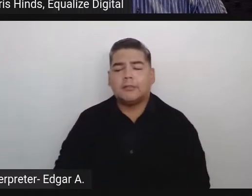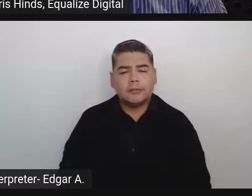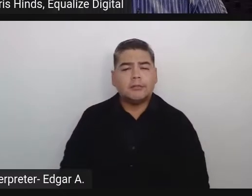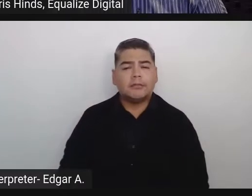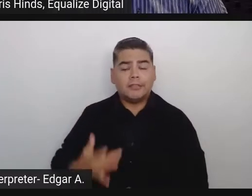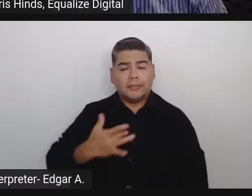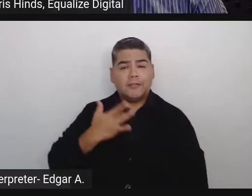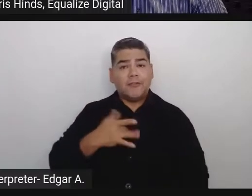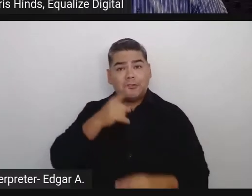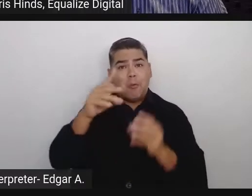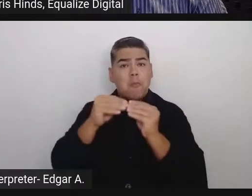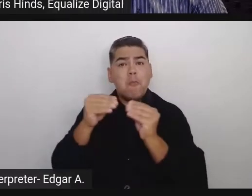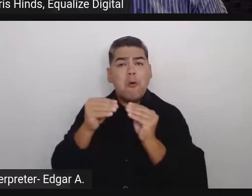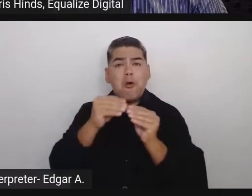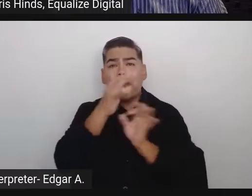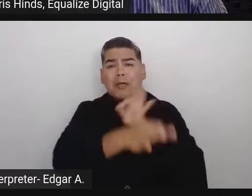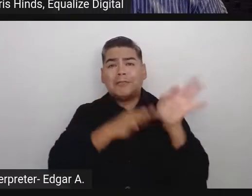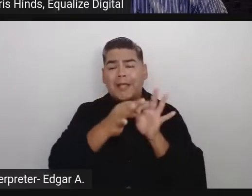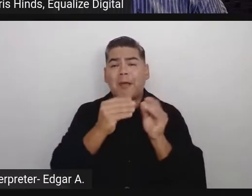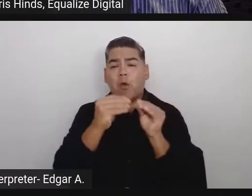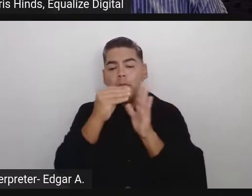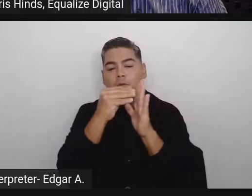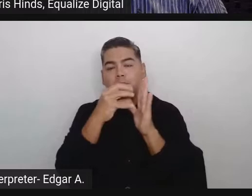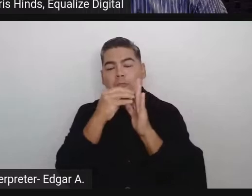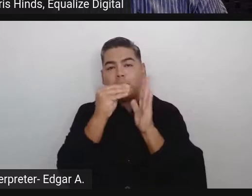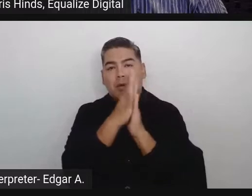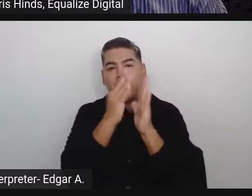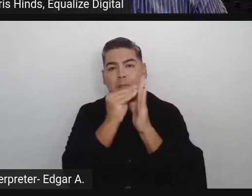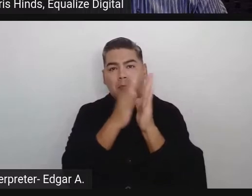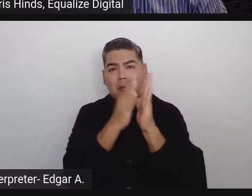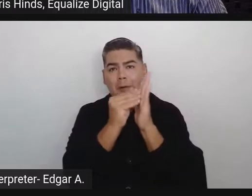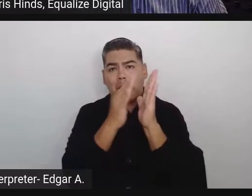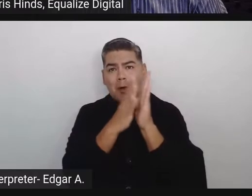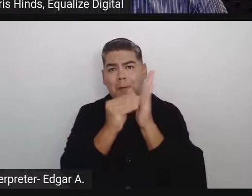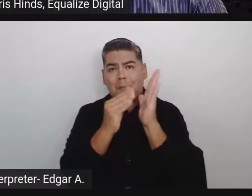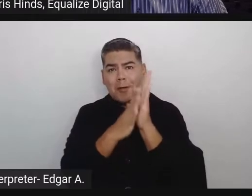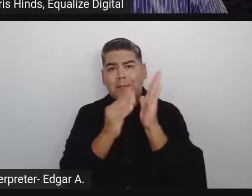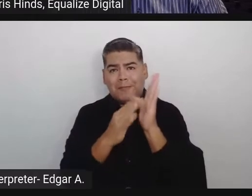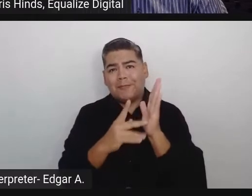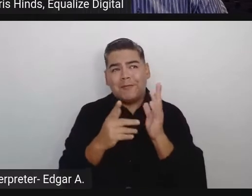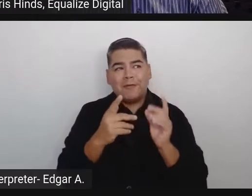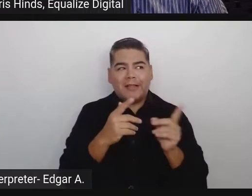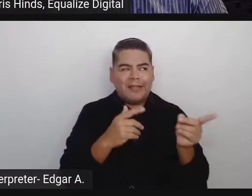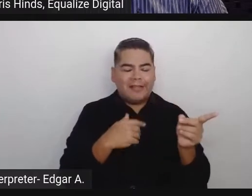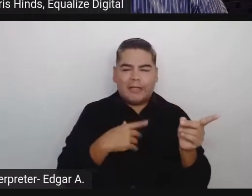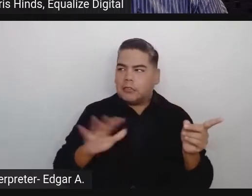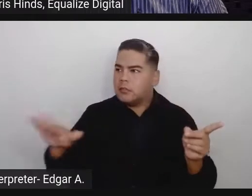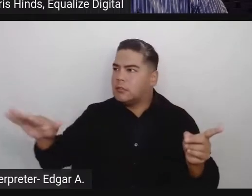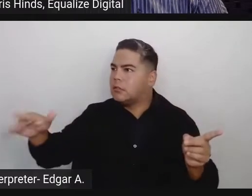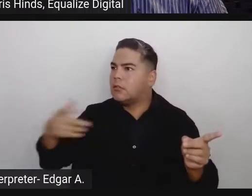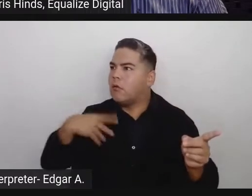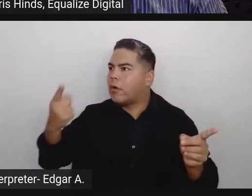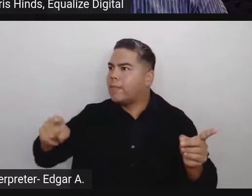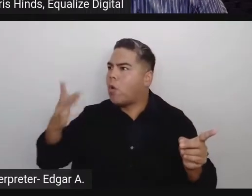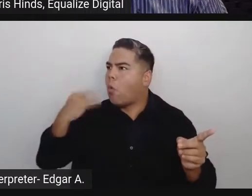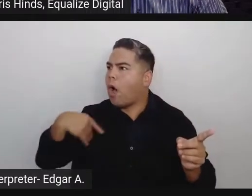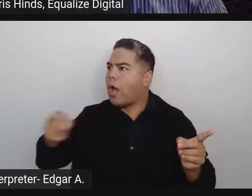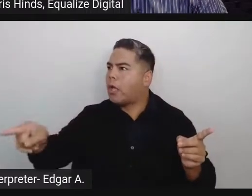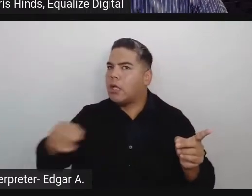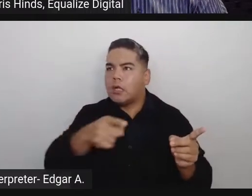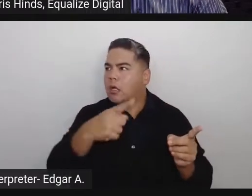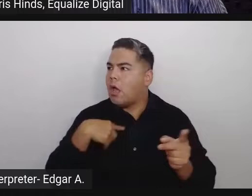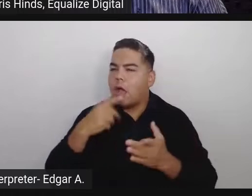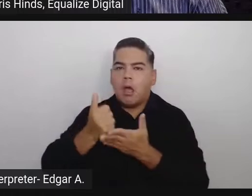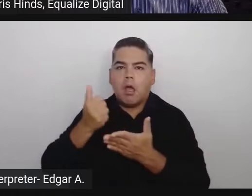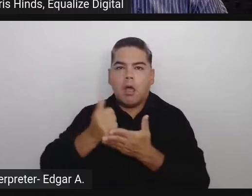them ignoring it looks bad for them and looks good for you, right? So in that scenario where somebody comes back and is like, what happened here? Why are we getting this